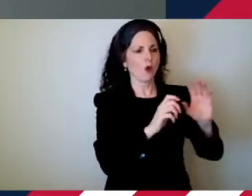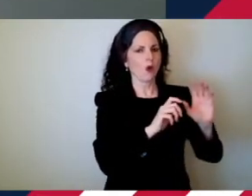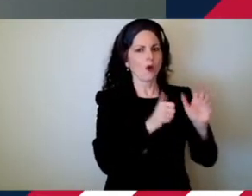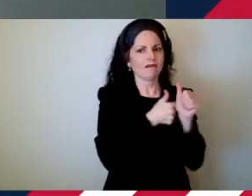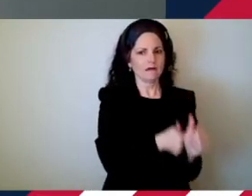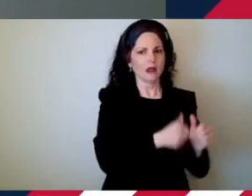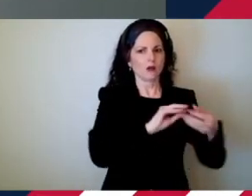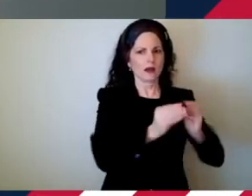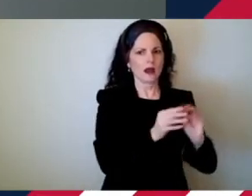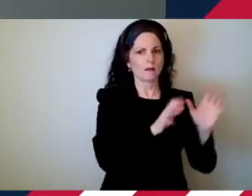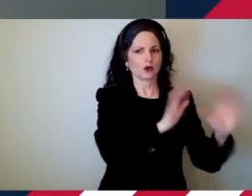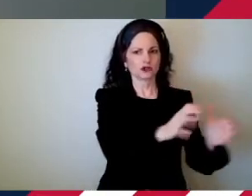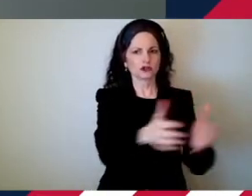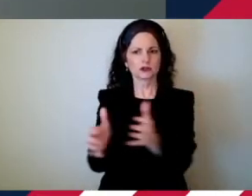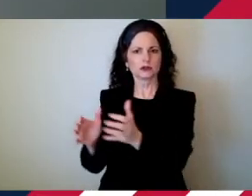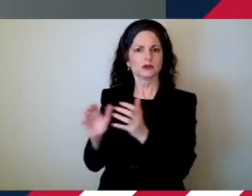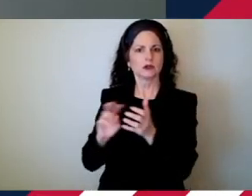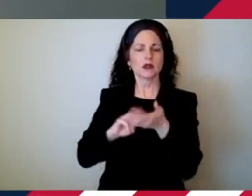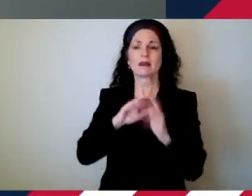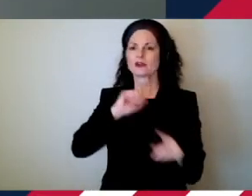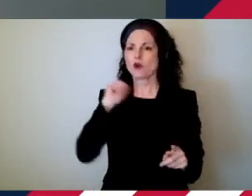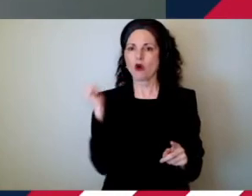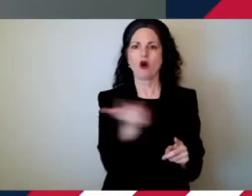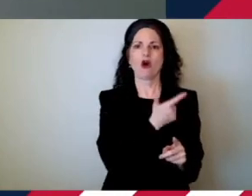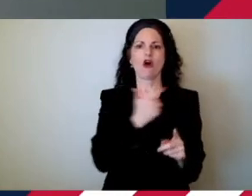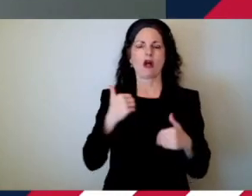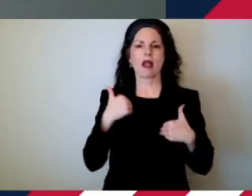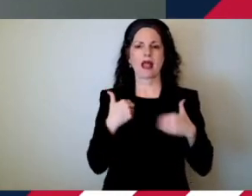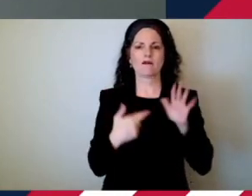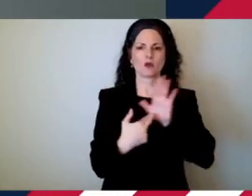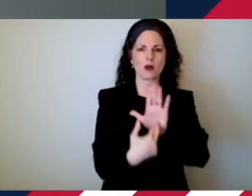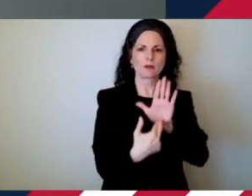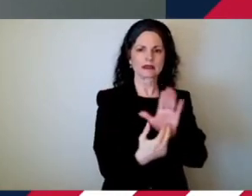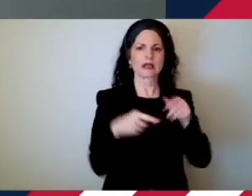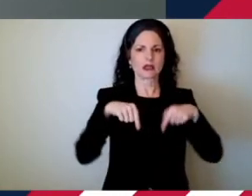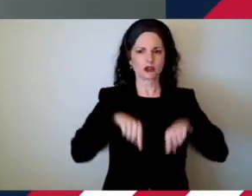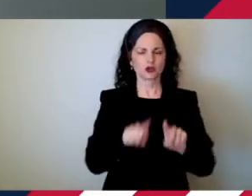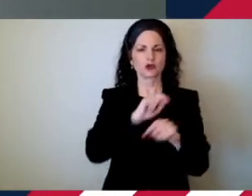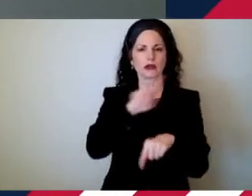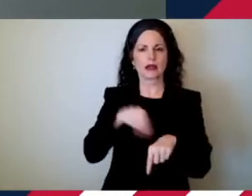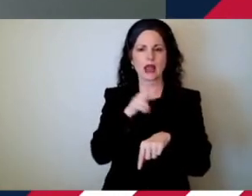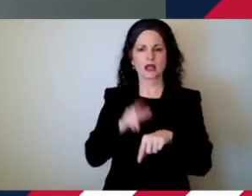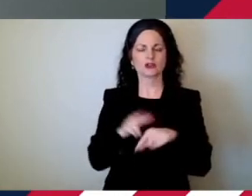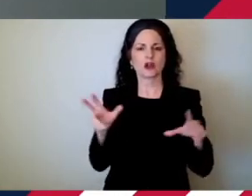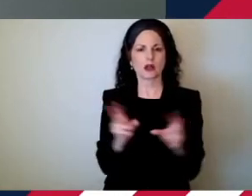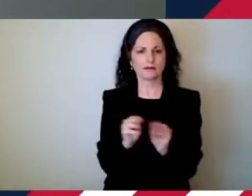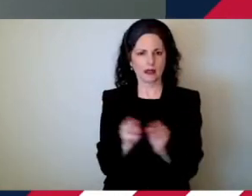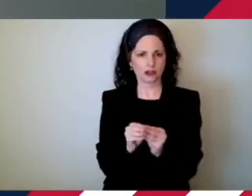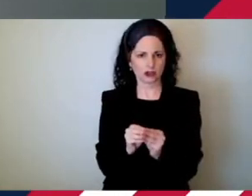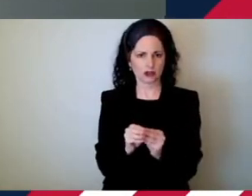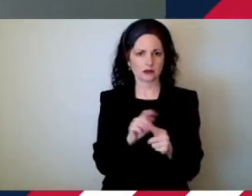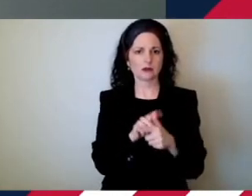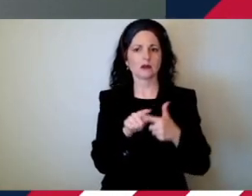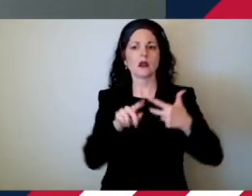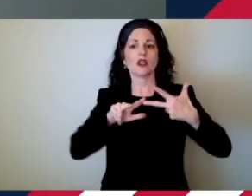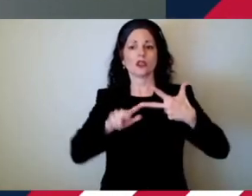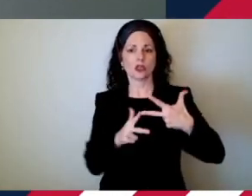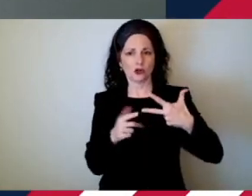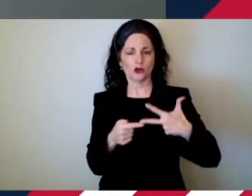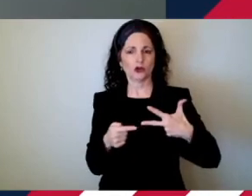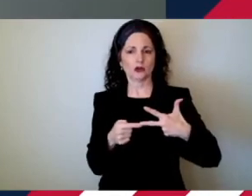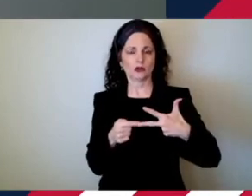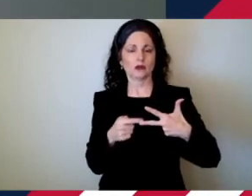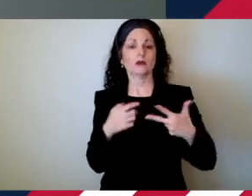have representation at the National Convention. Third, the purpose of the Democratic National Convention is not only to